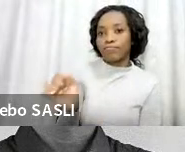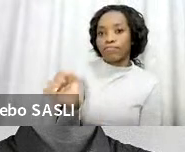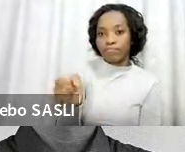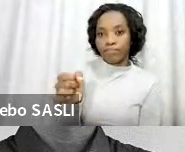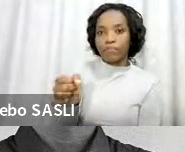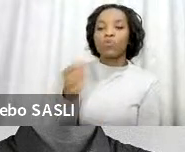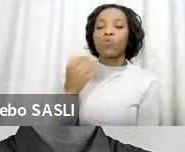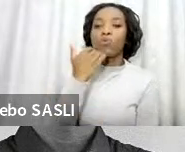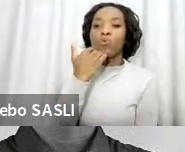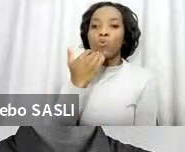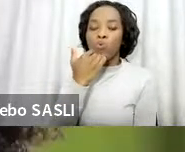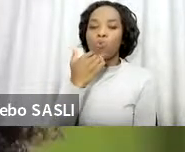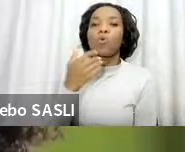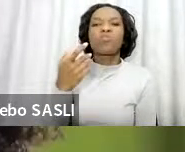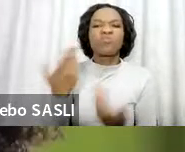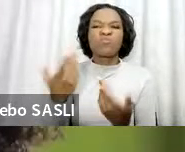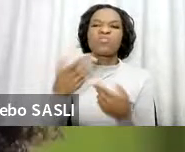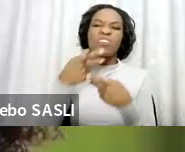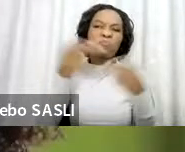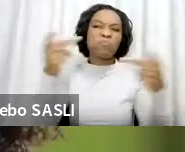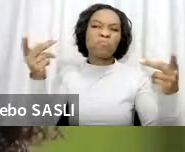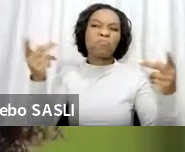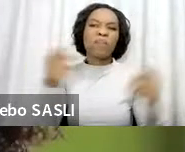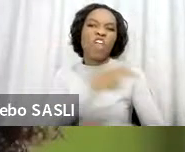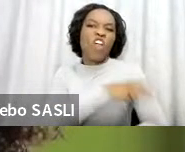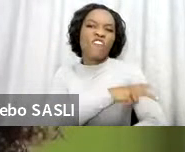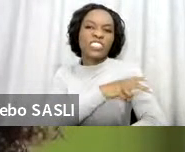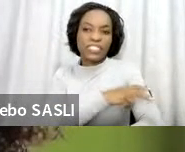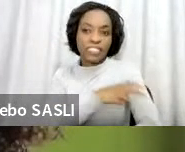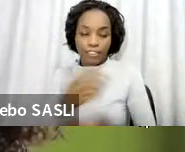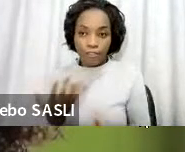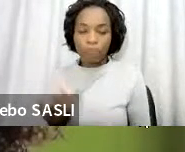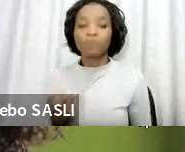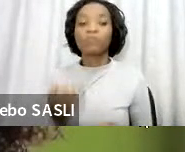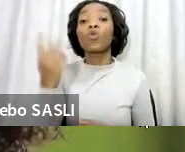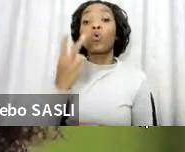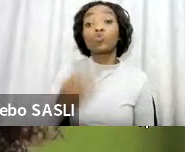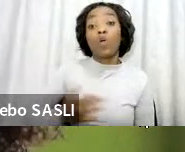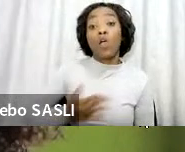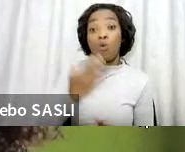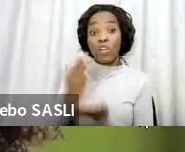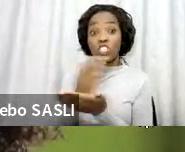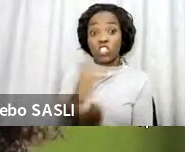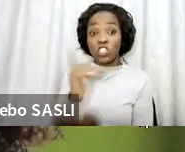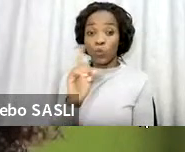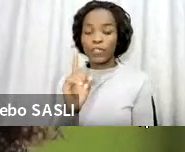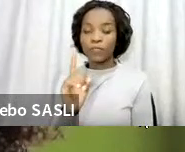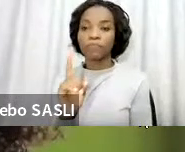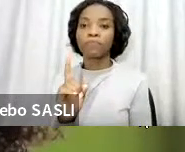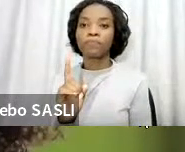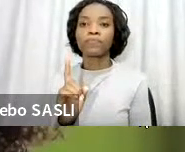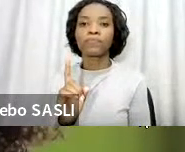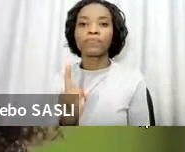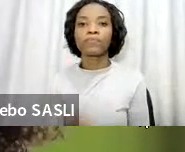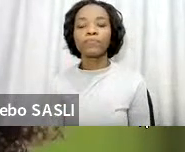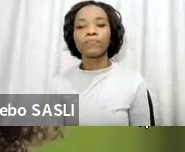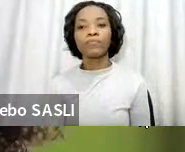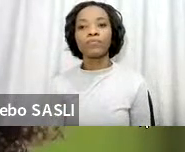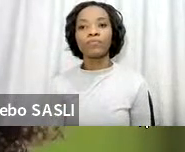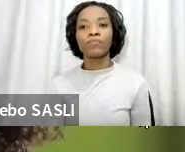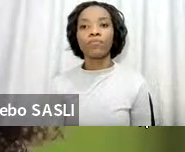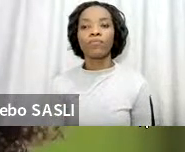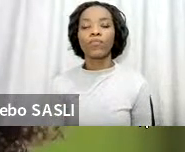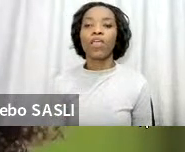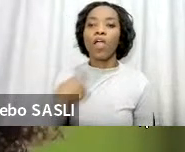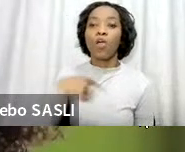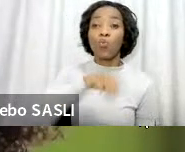public officers. Now, I also want to share this information with you. As the Office of